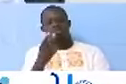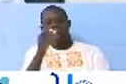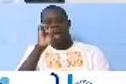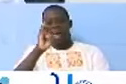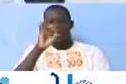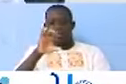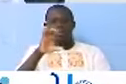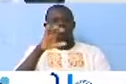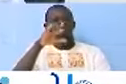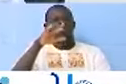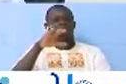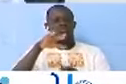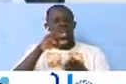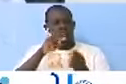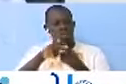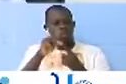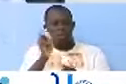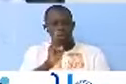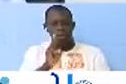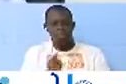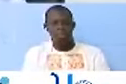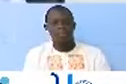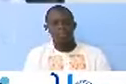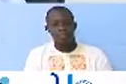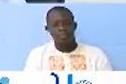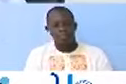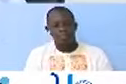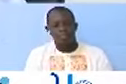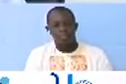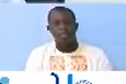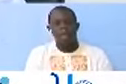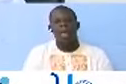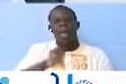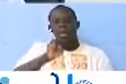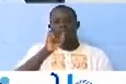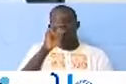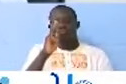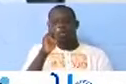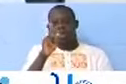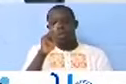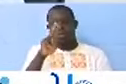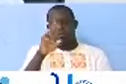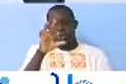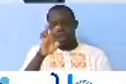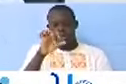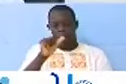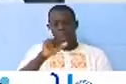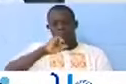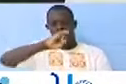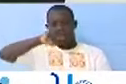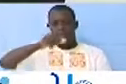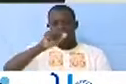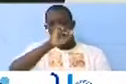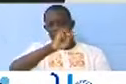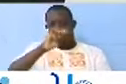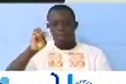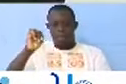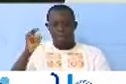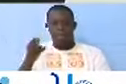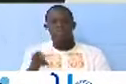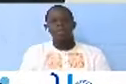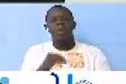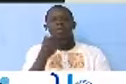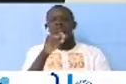2IC to what? The Mugu Mane 2IC. Was 2IC to Sukuta Jame. And who was Sukuta